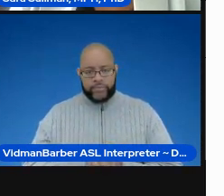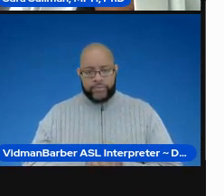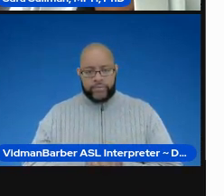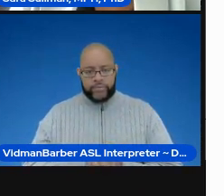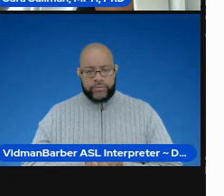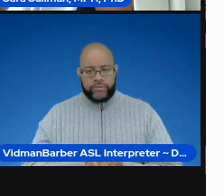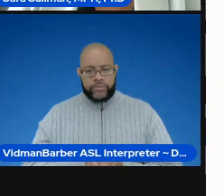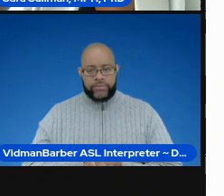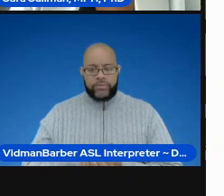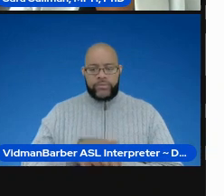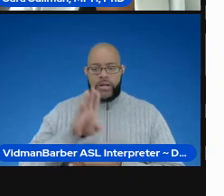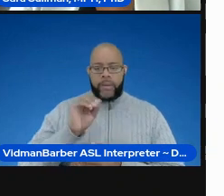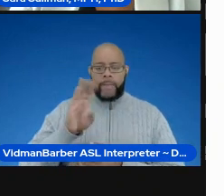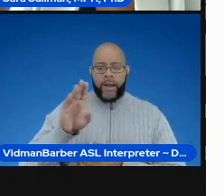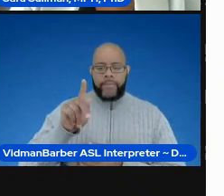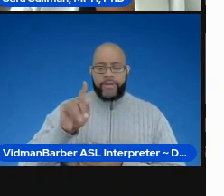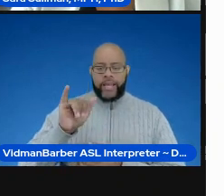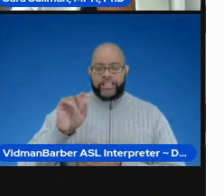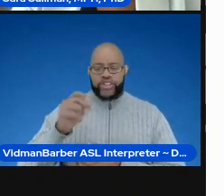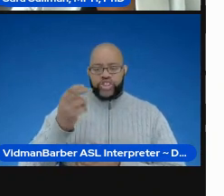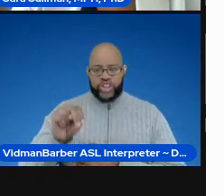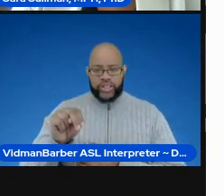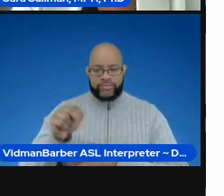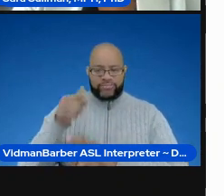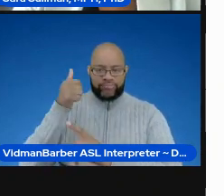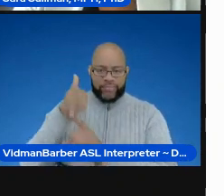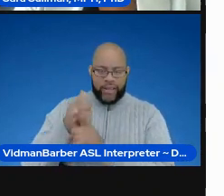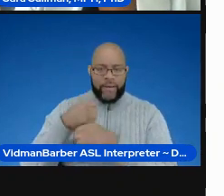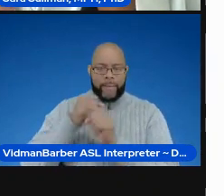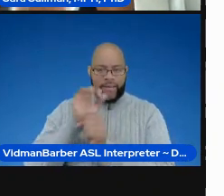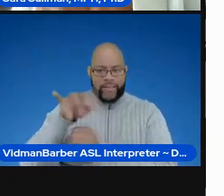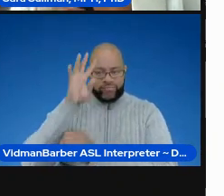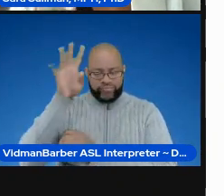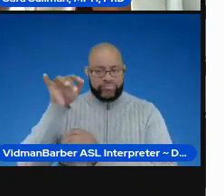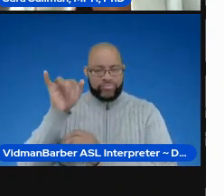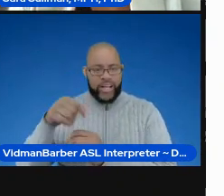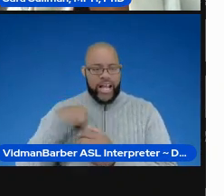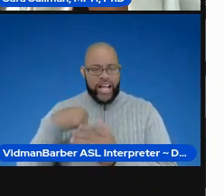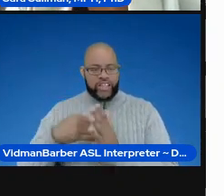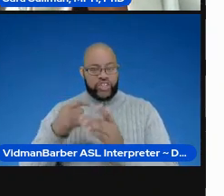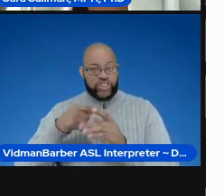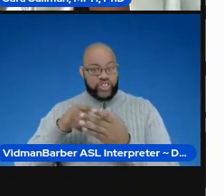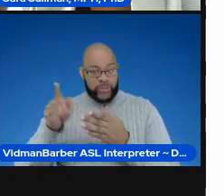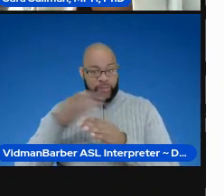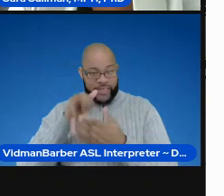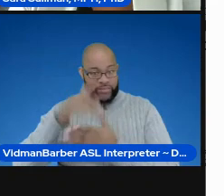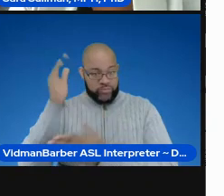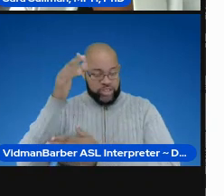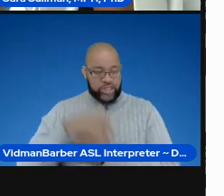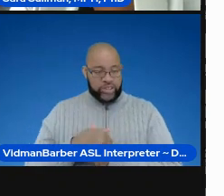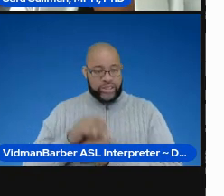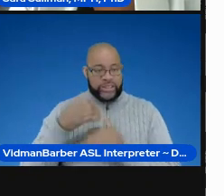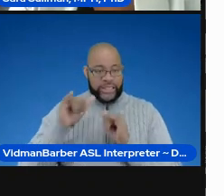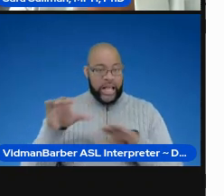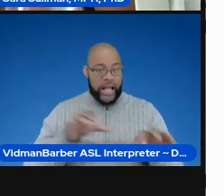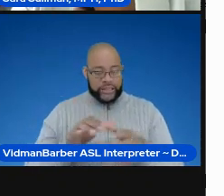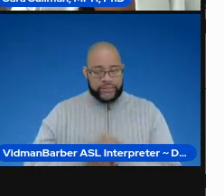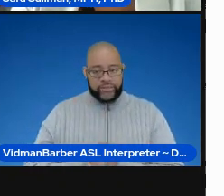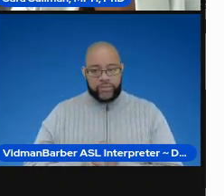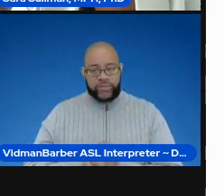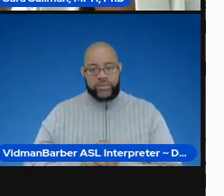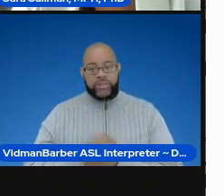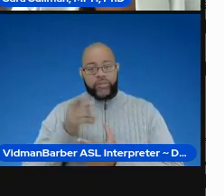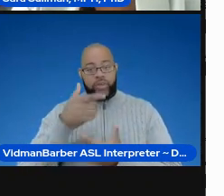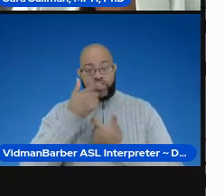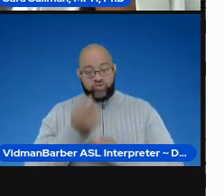Bob Kitchen actually made this app, which I just checked before this presentation was still active. So if you